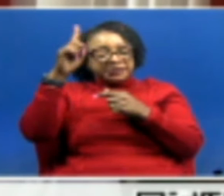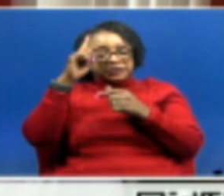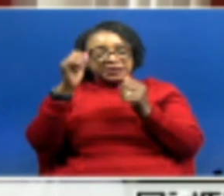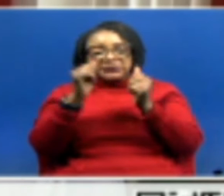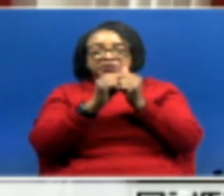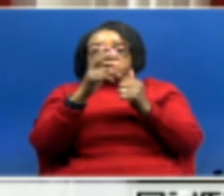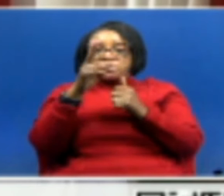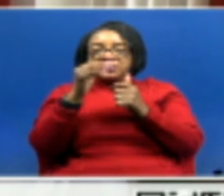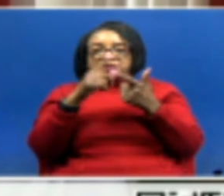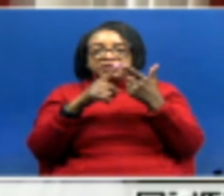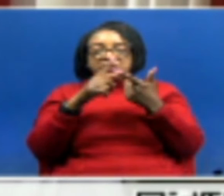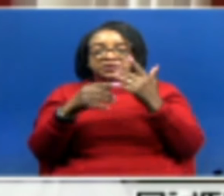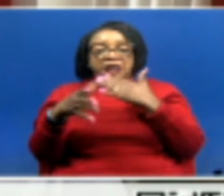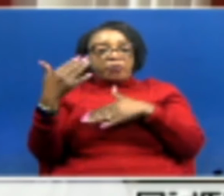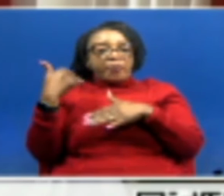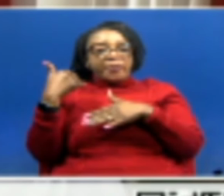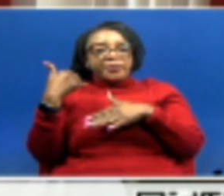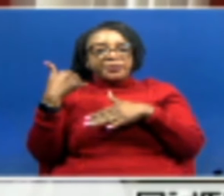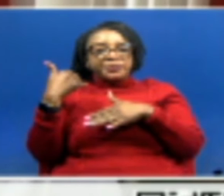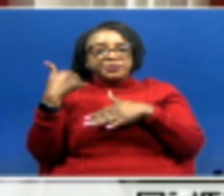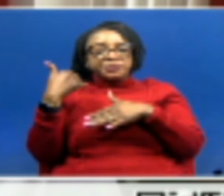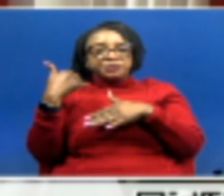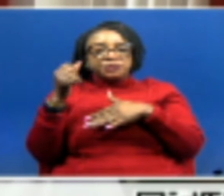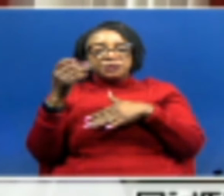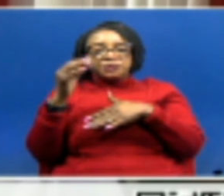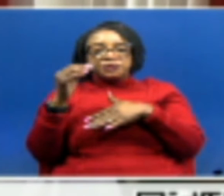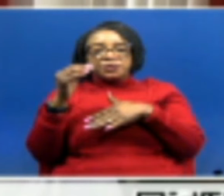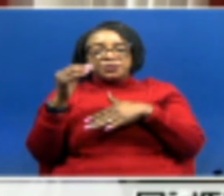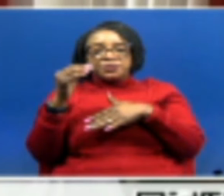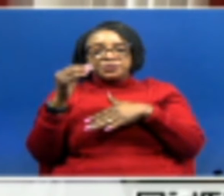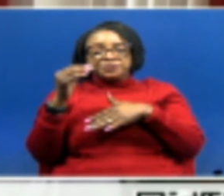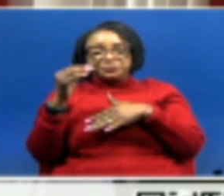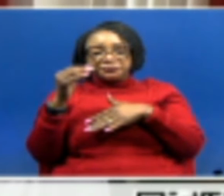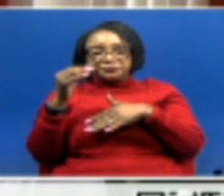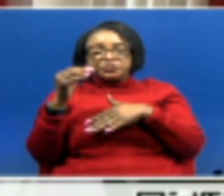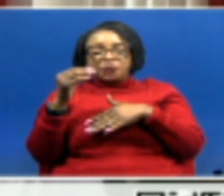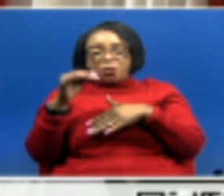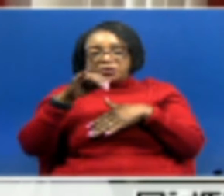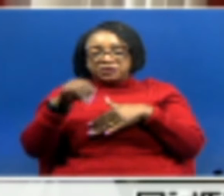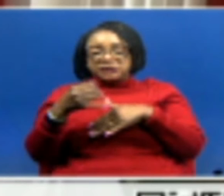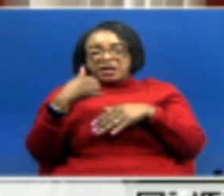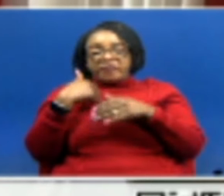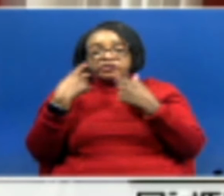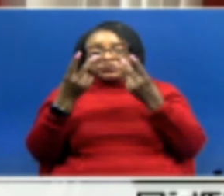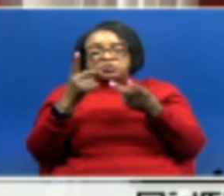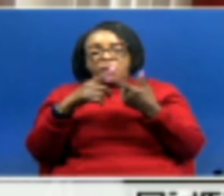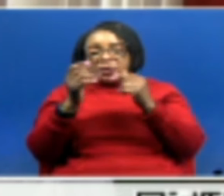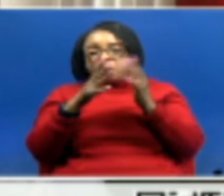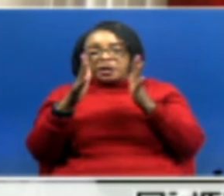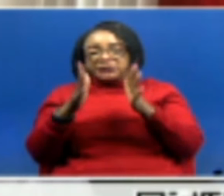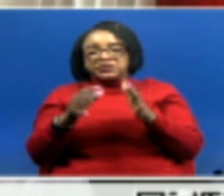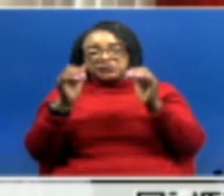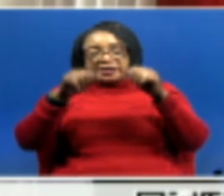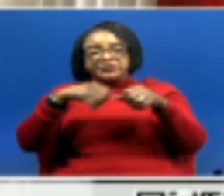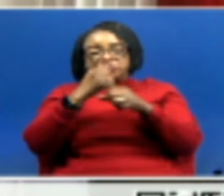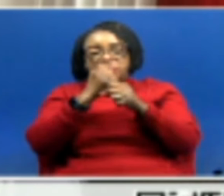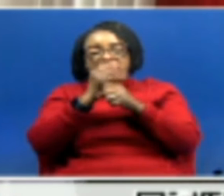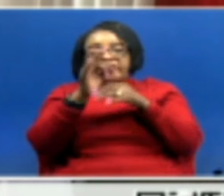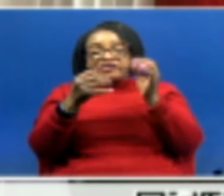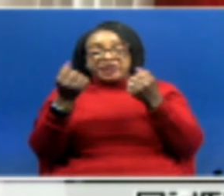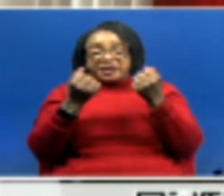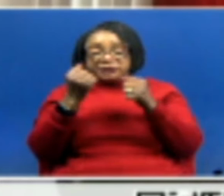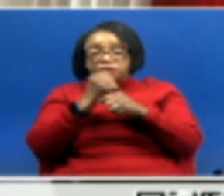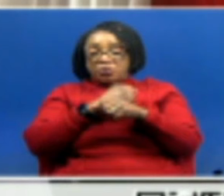ago, if not maybe even before. So yeah, we'll just have to see what the organisers can do. Hopefully the car works well, hopefully we don't